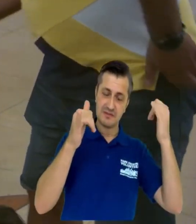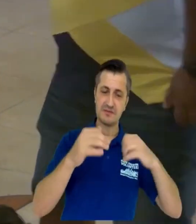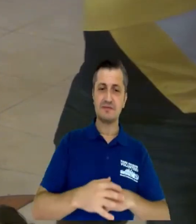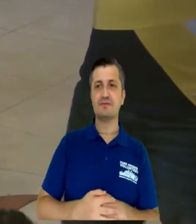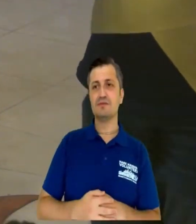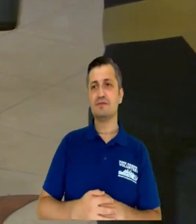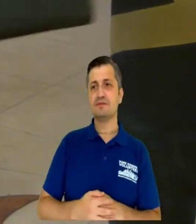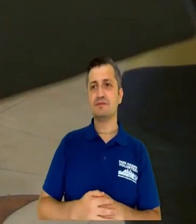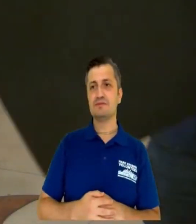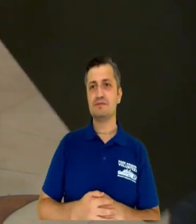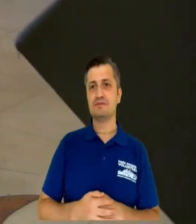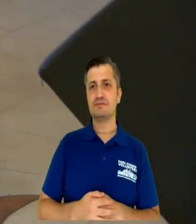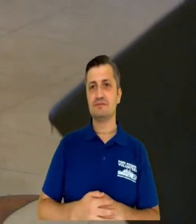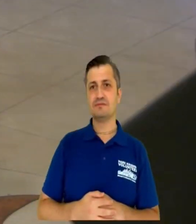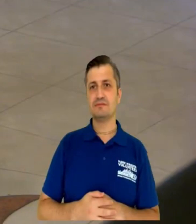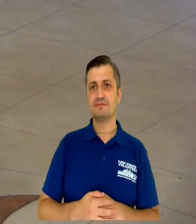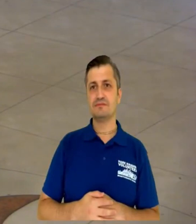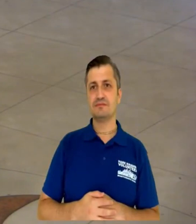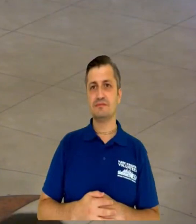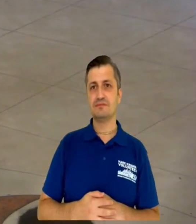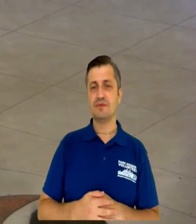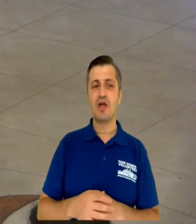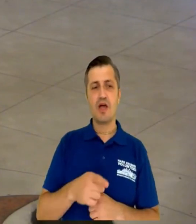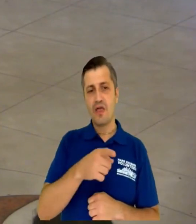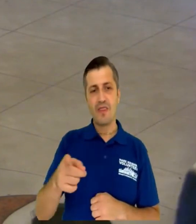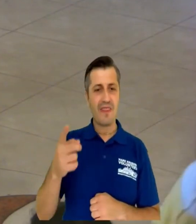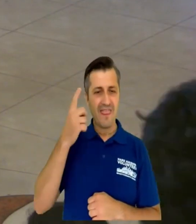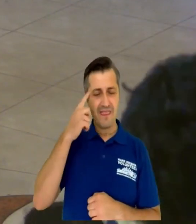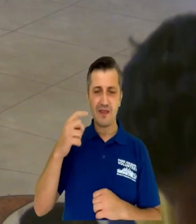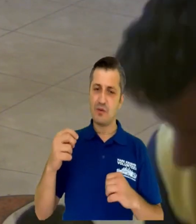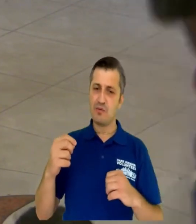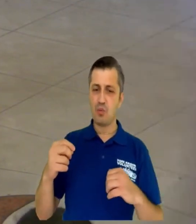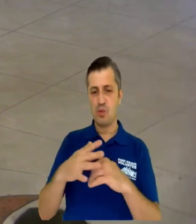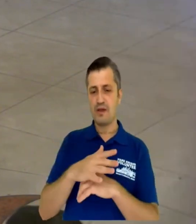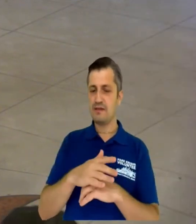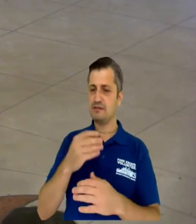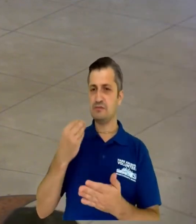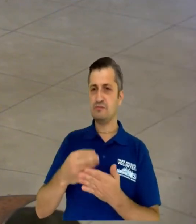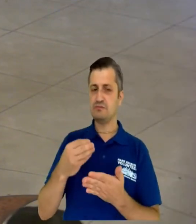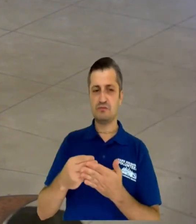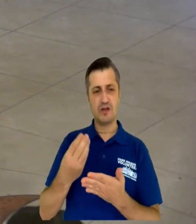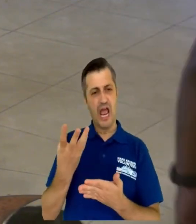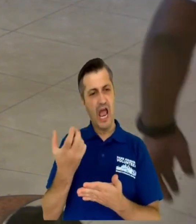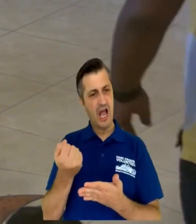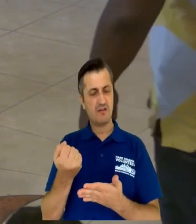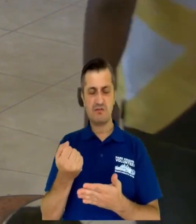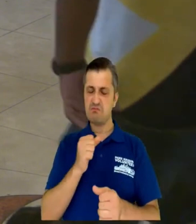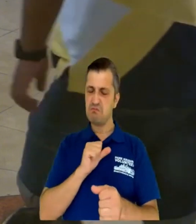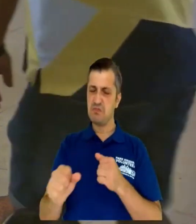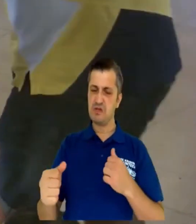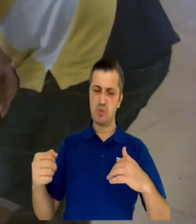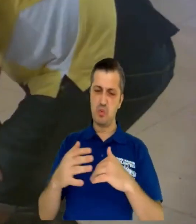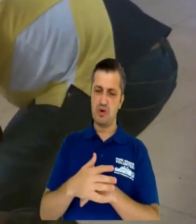and they thought that with money we could get the best wedding possible. Yeah, I mean, I think that you could get the best wedding possible.